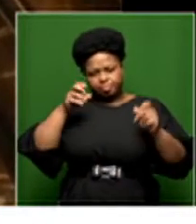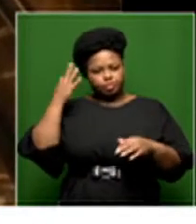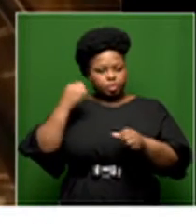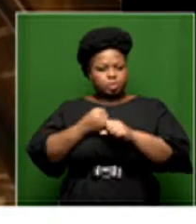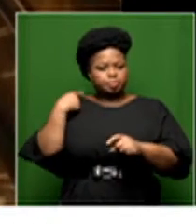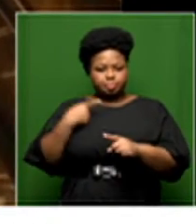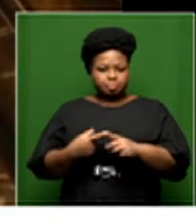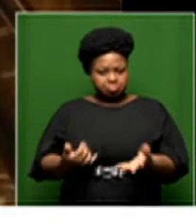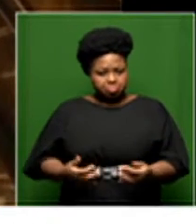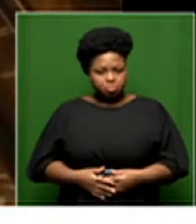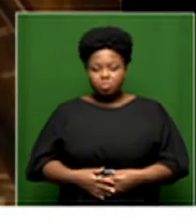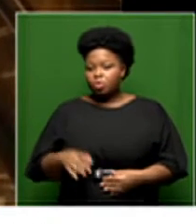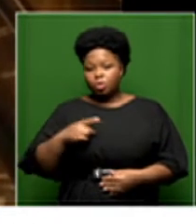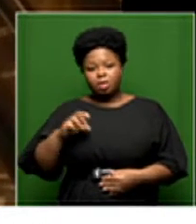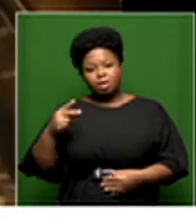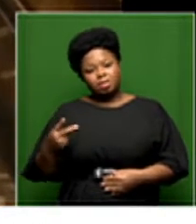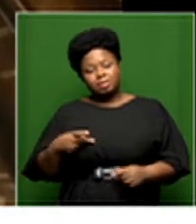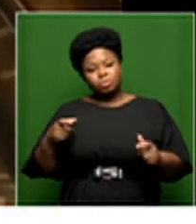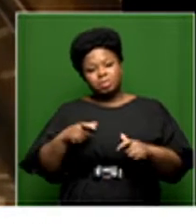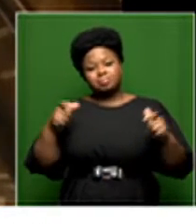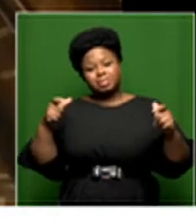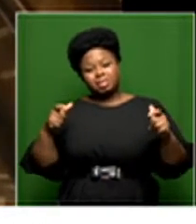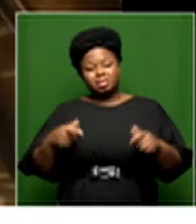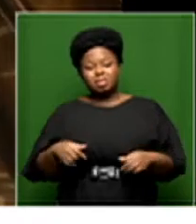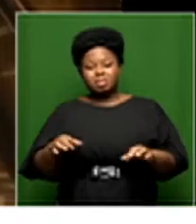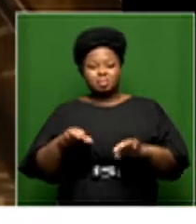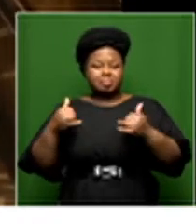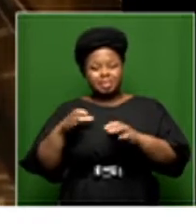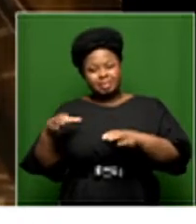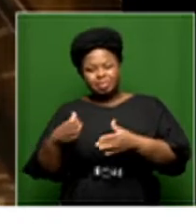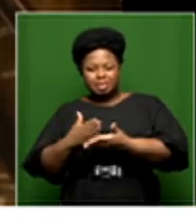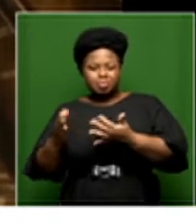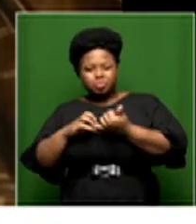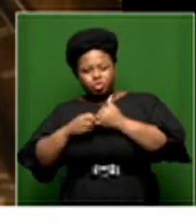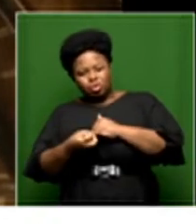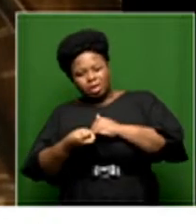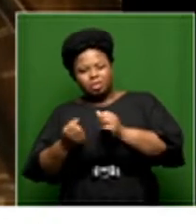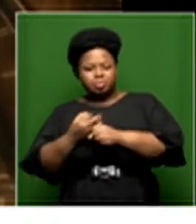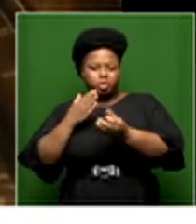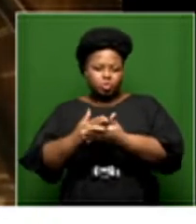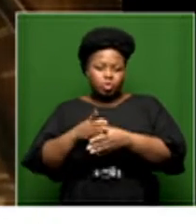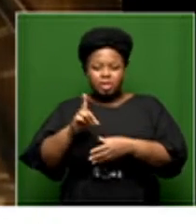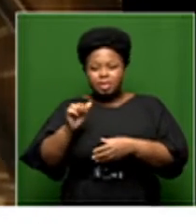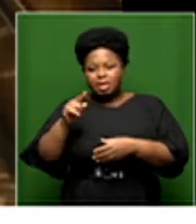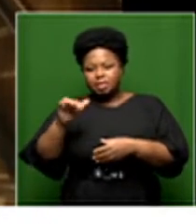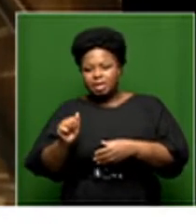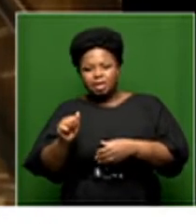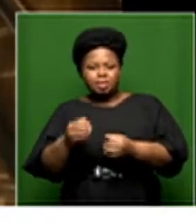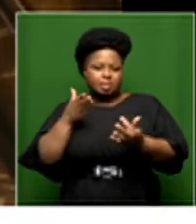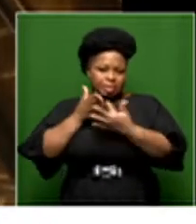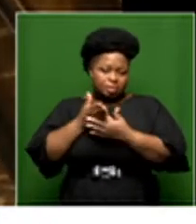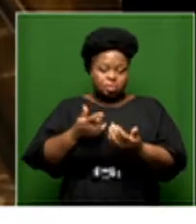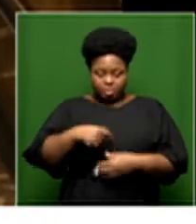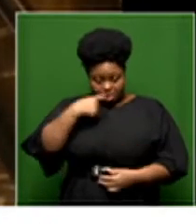years. Some of our big carriers have made small steps in making data accessible.